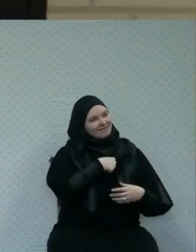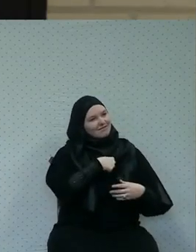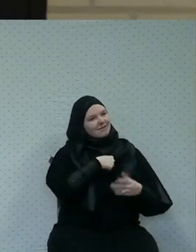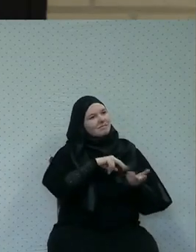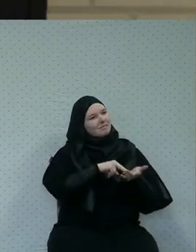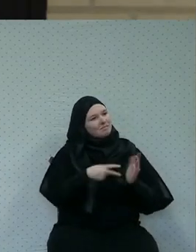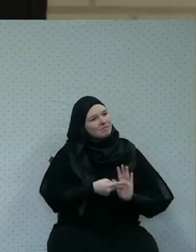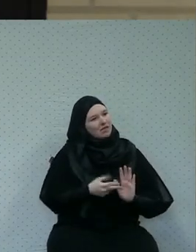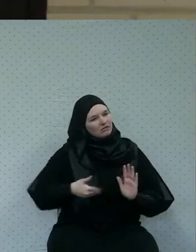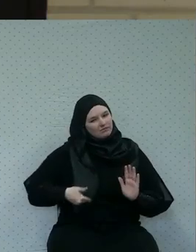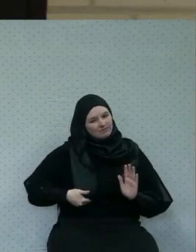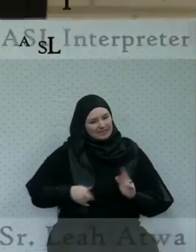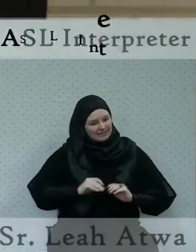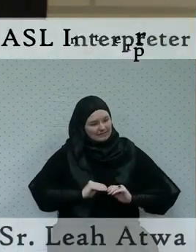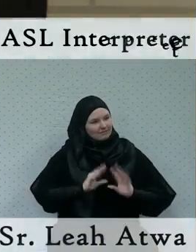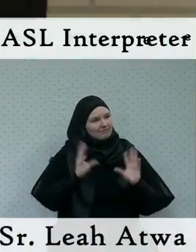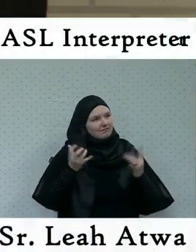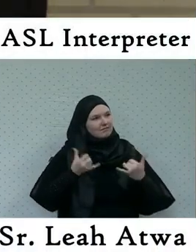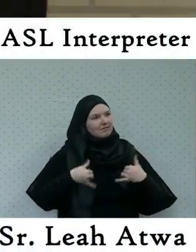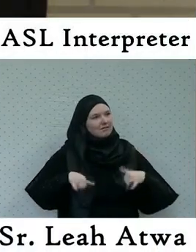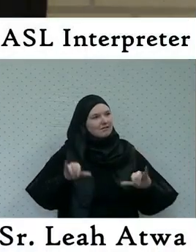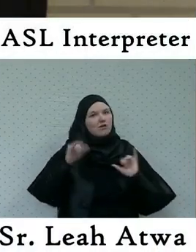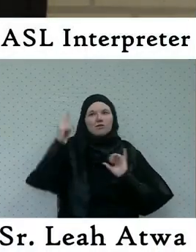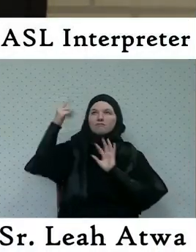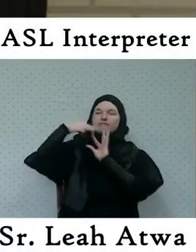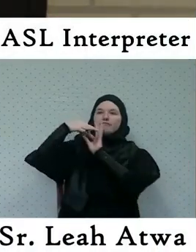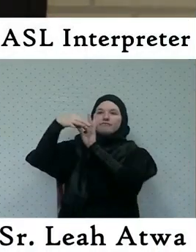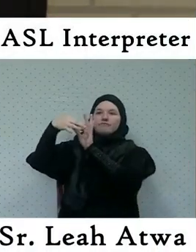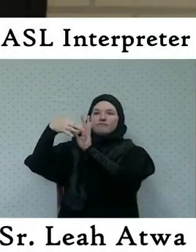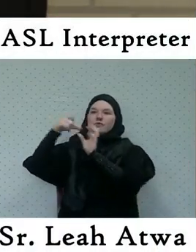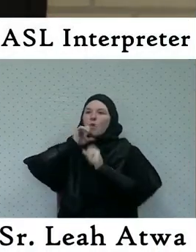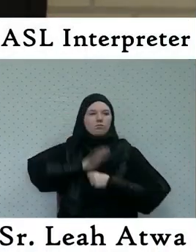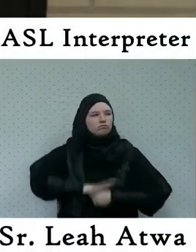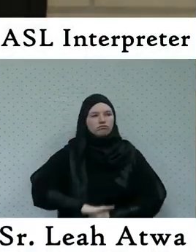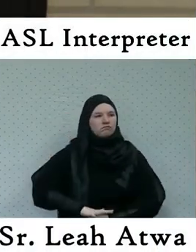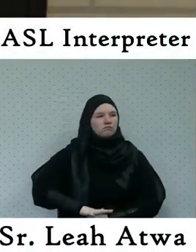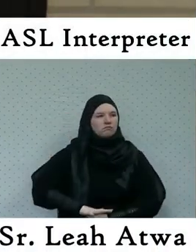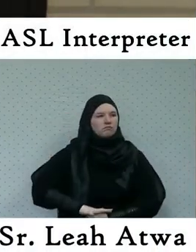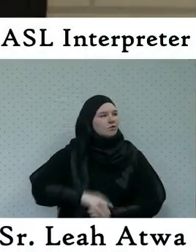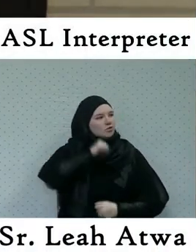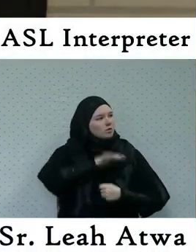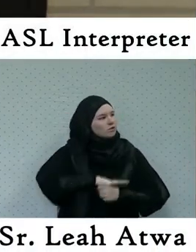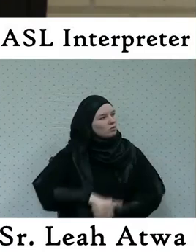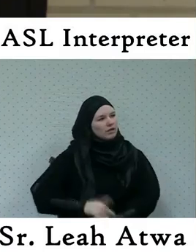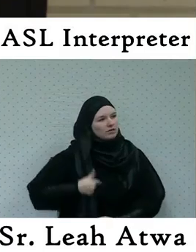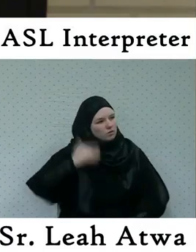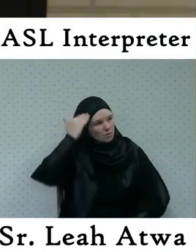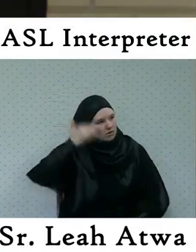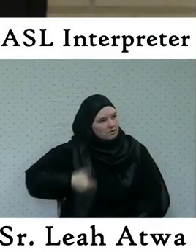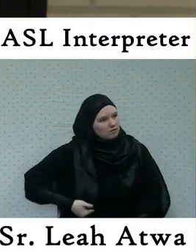your conscience is still alive and well. Don't suppress it. Don't suppress your